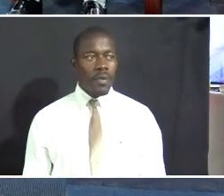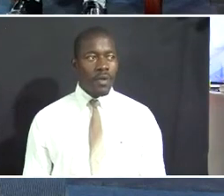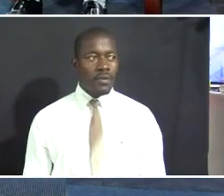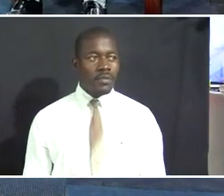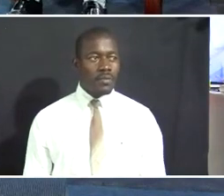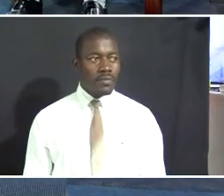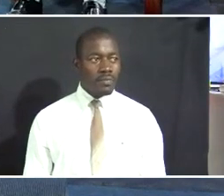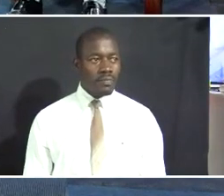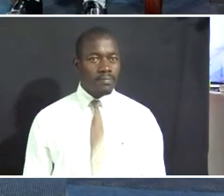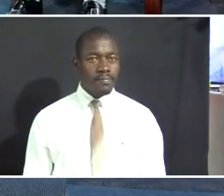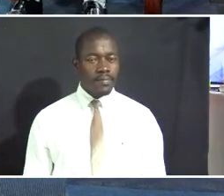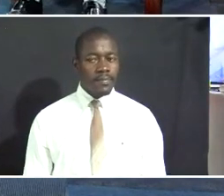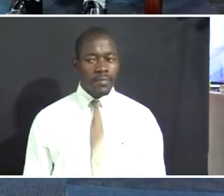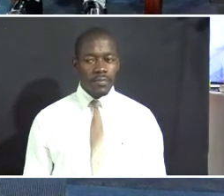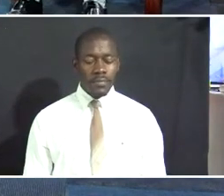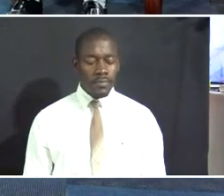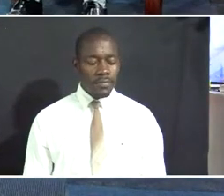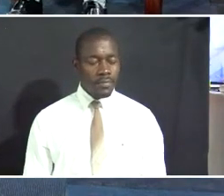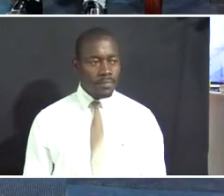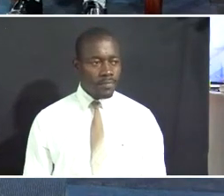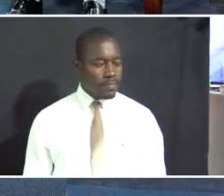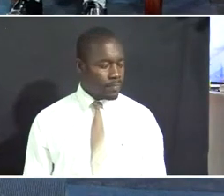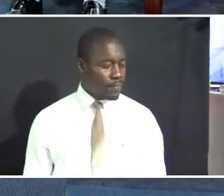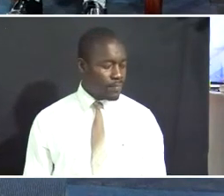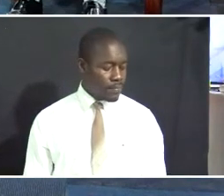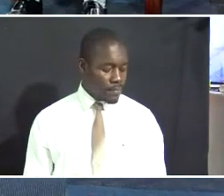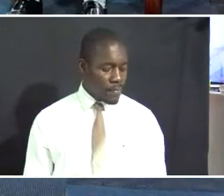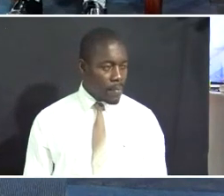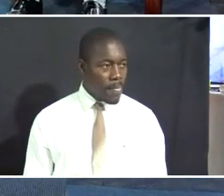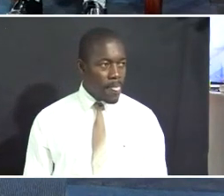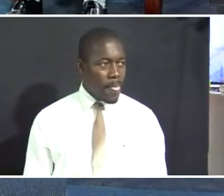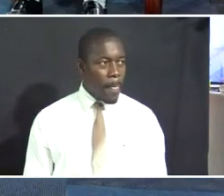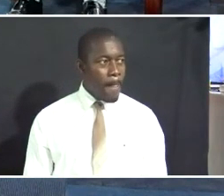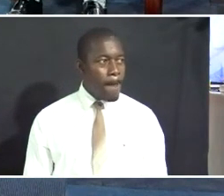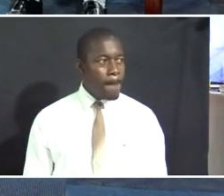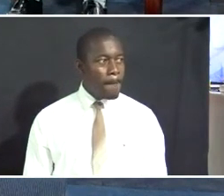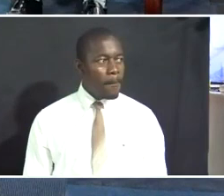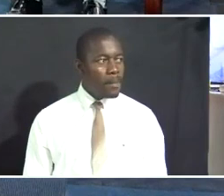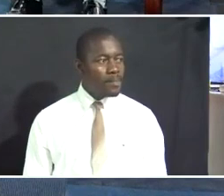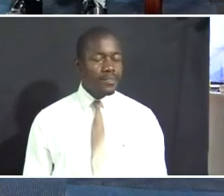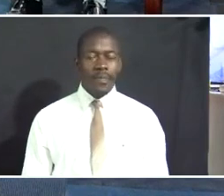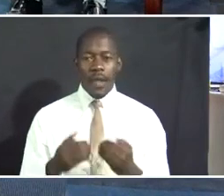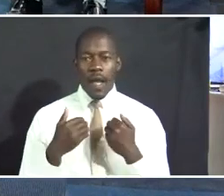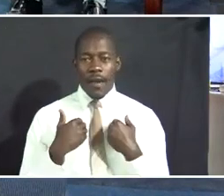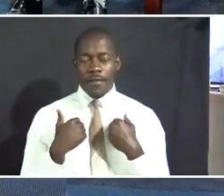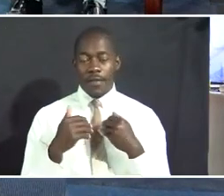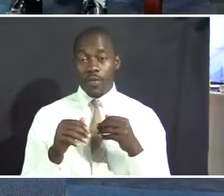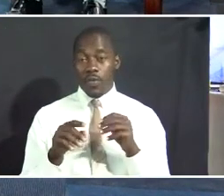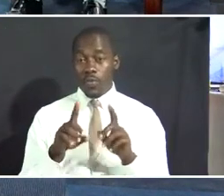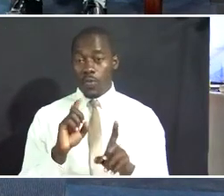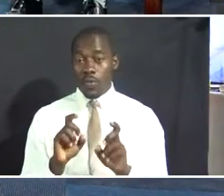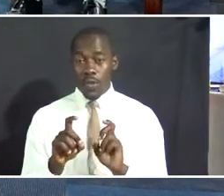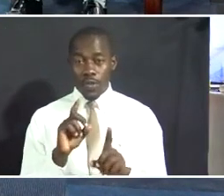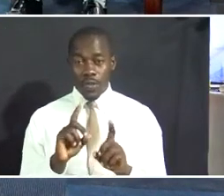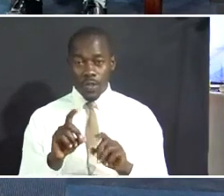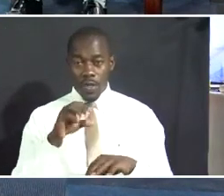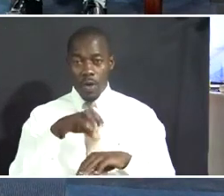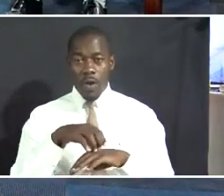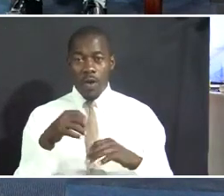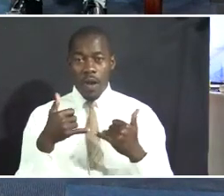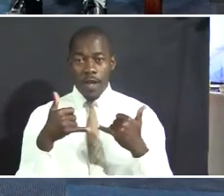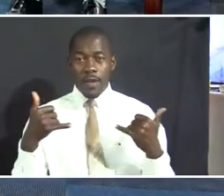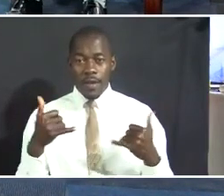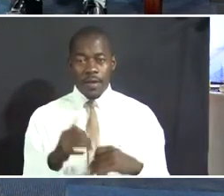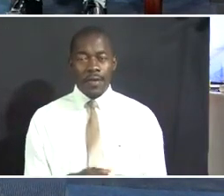in church, in the congregation. Yeah, I have questions already that has been shared with us